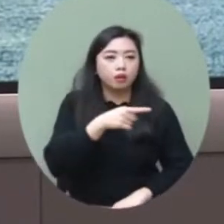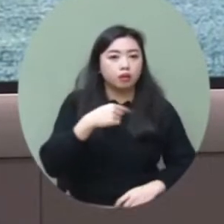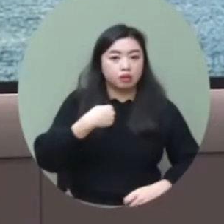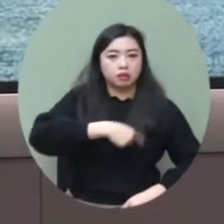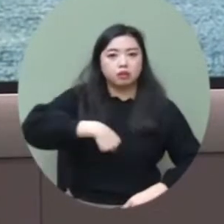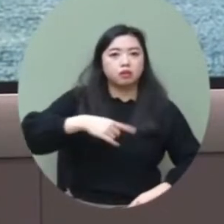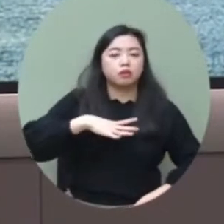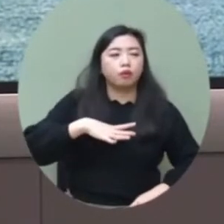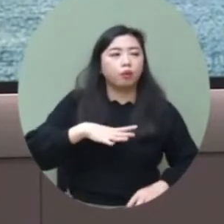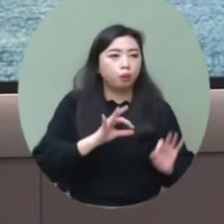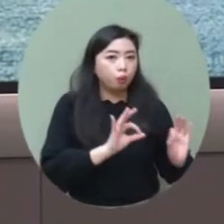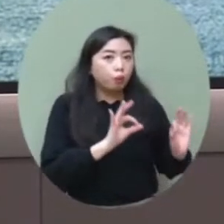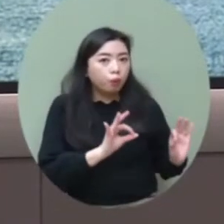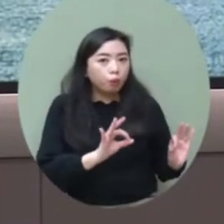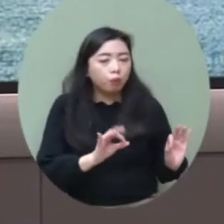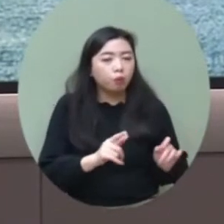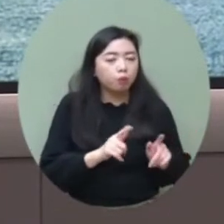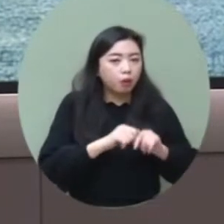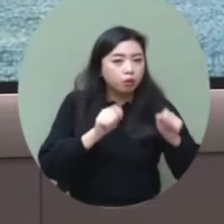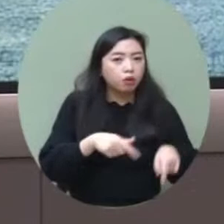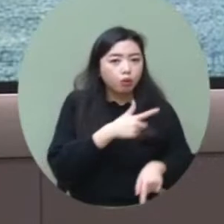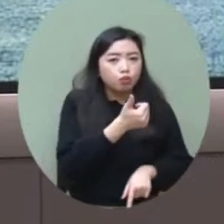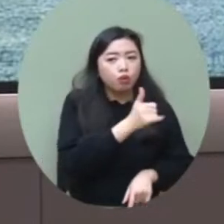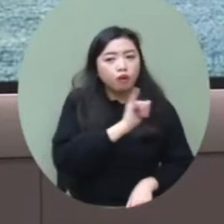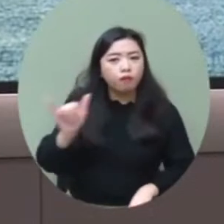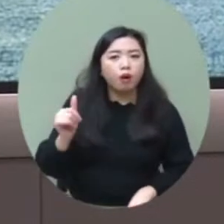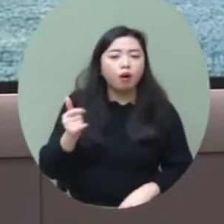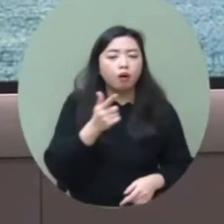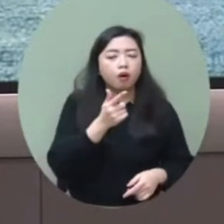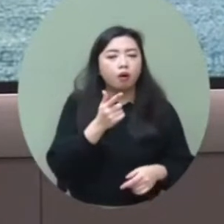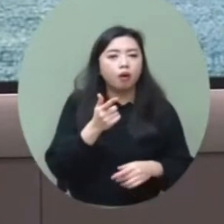members tested positive, but the